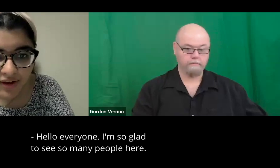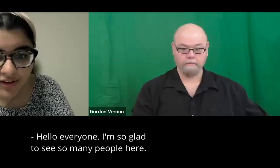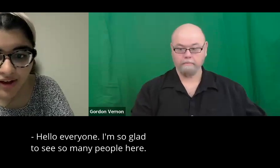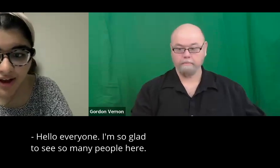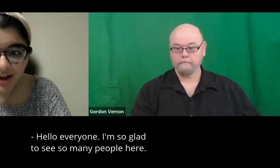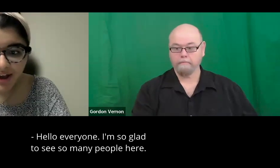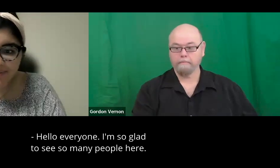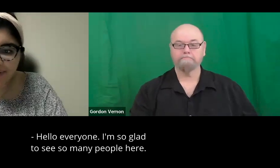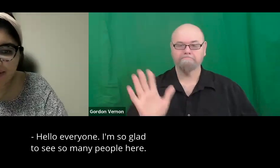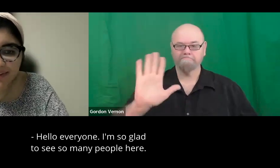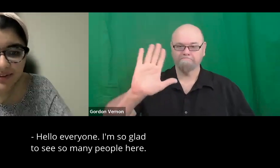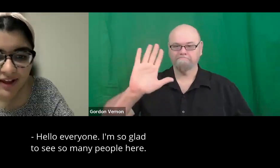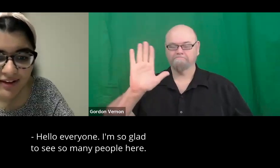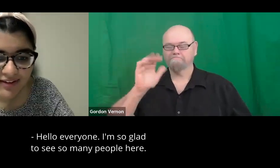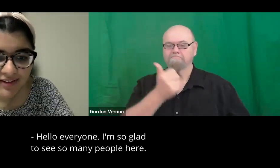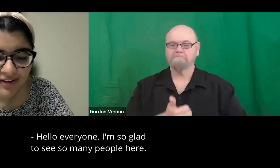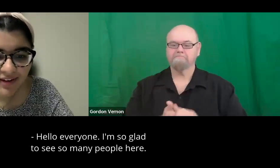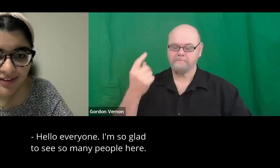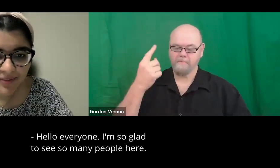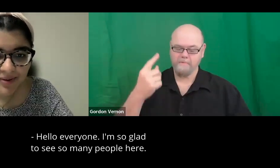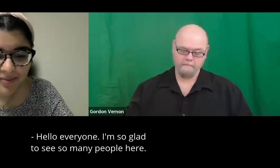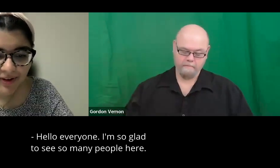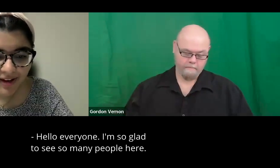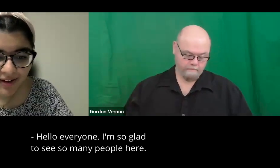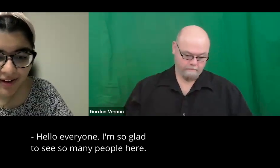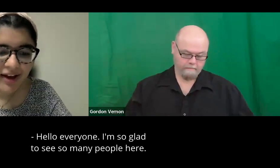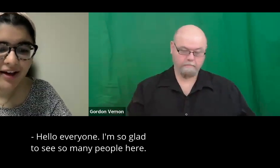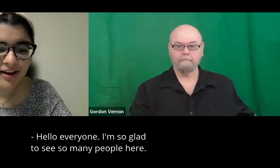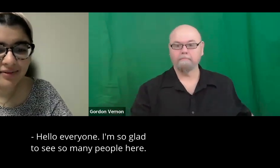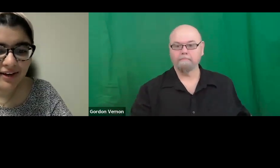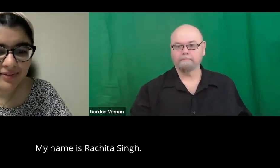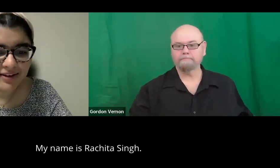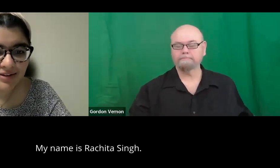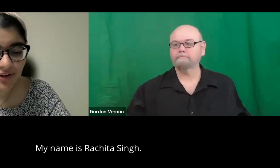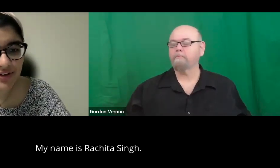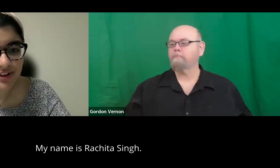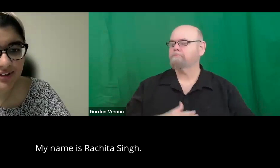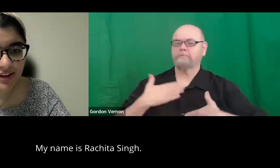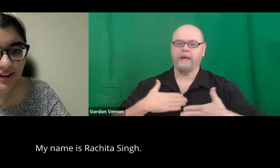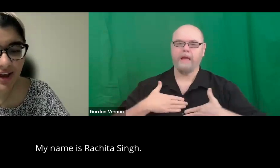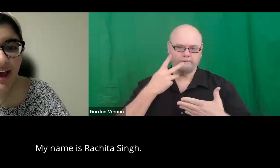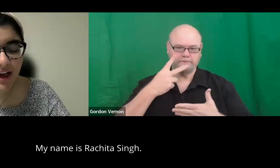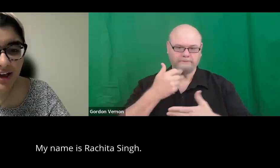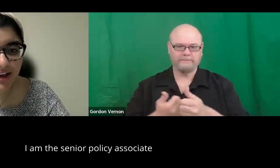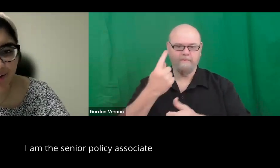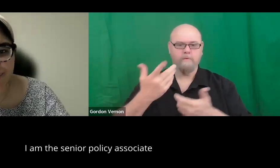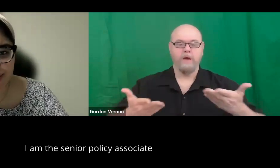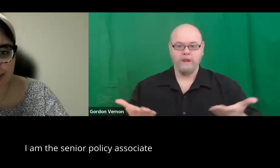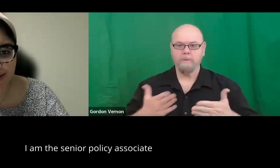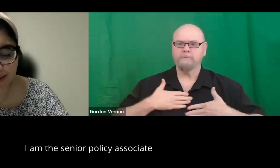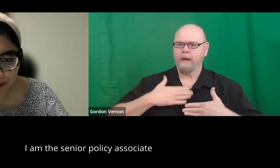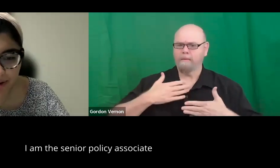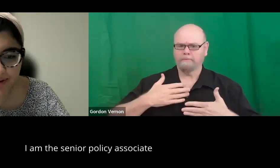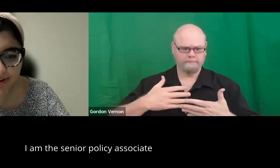Hello, everyone. I'm so glad to see so many people here. My name is Rashita Singh. I